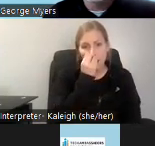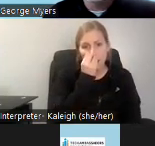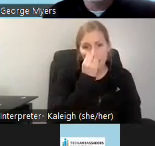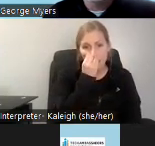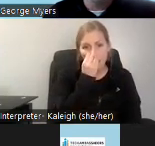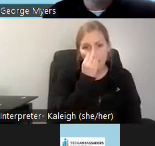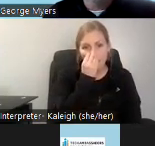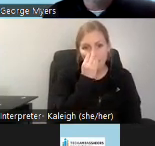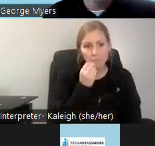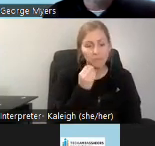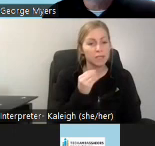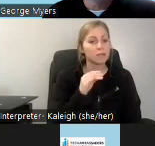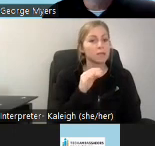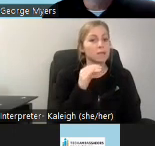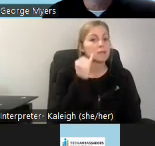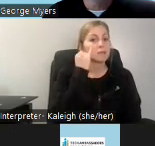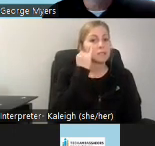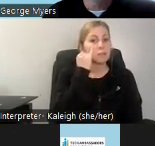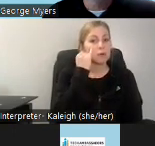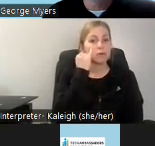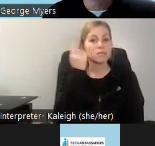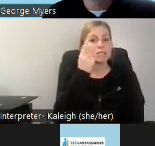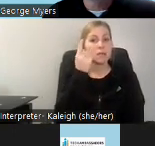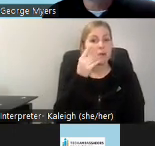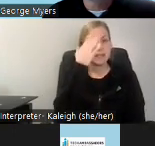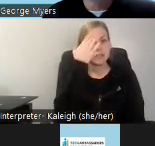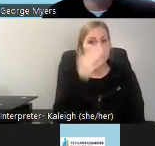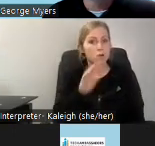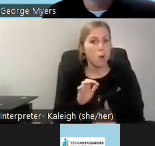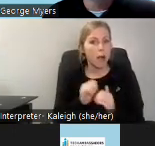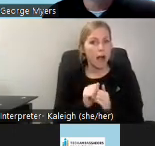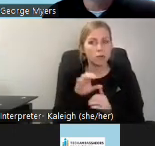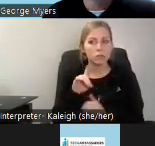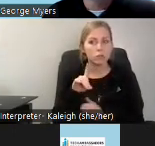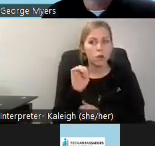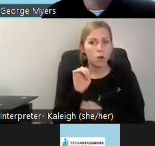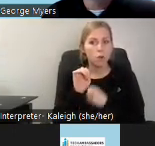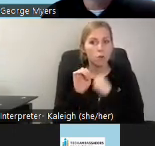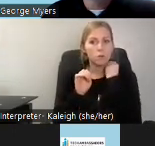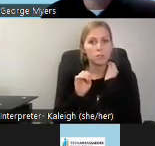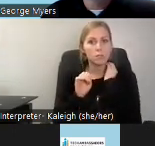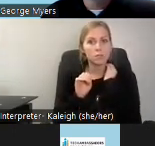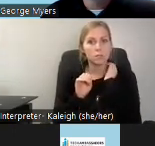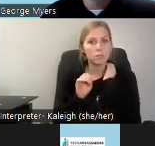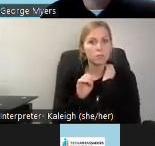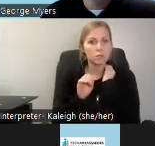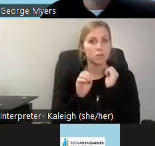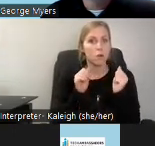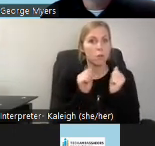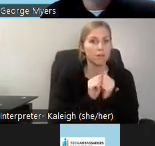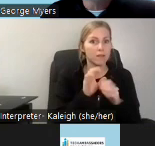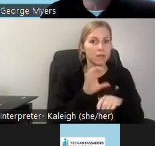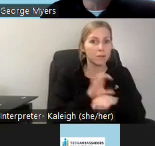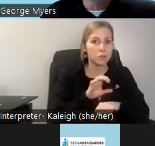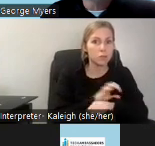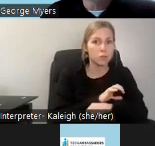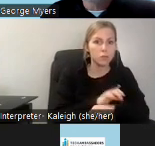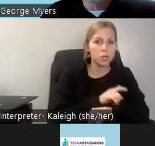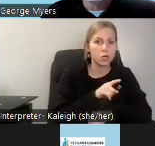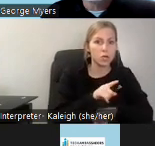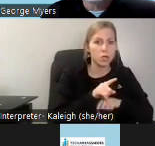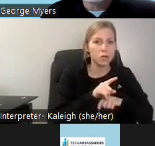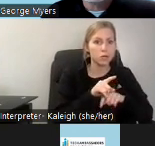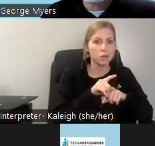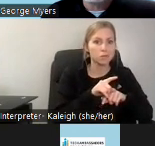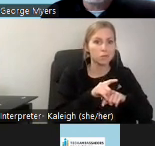know how to code with a computer, they can like make